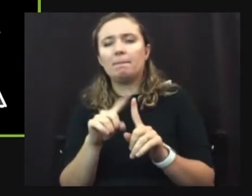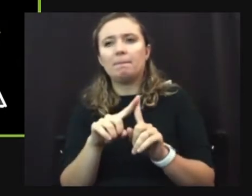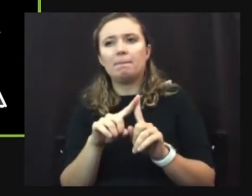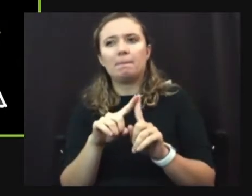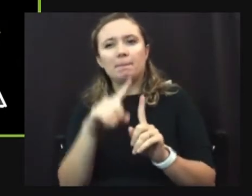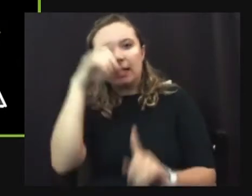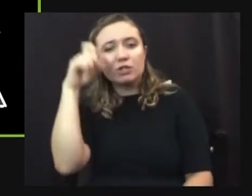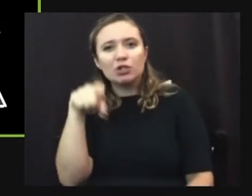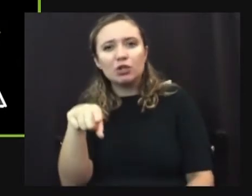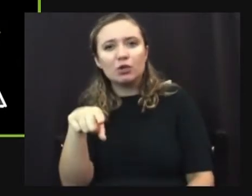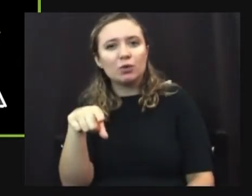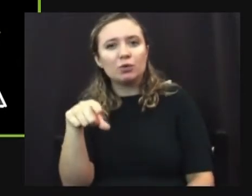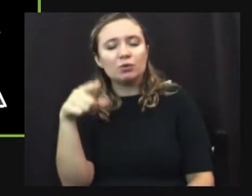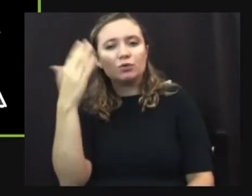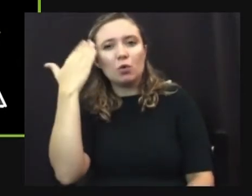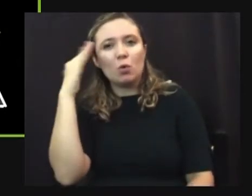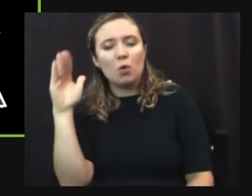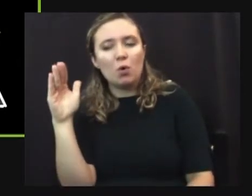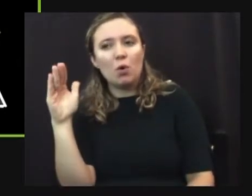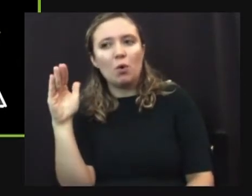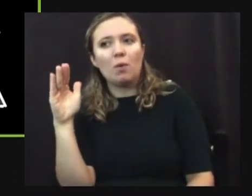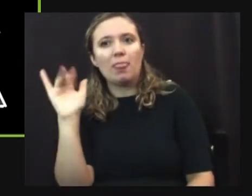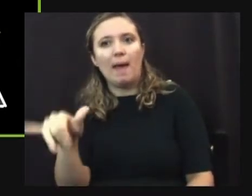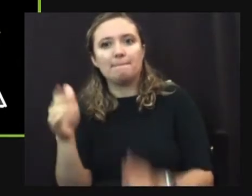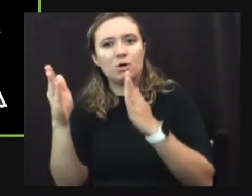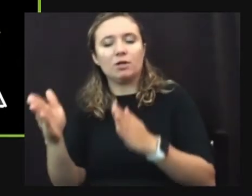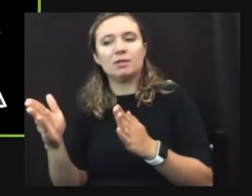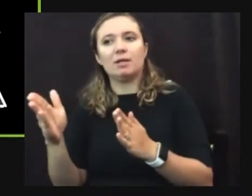died. That's just an example. But